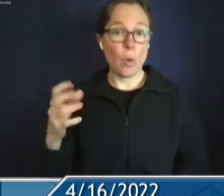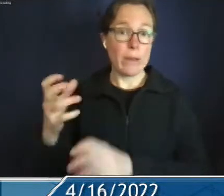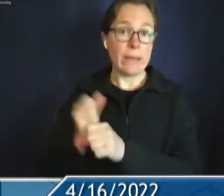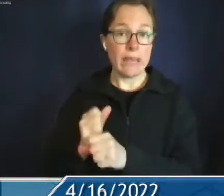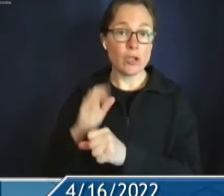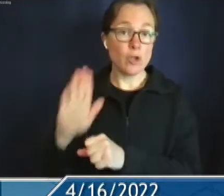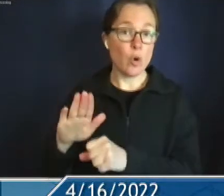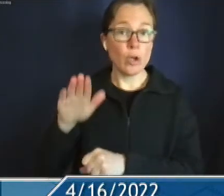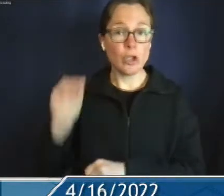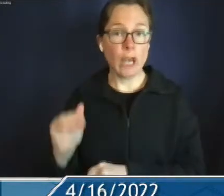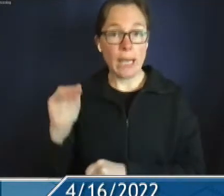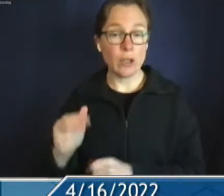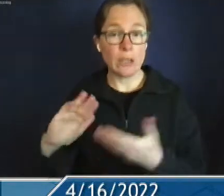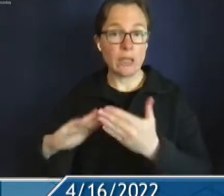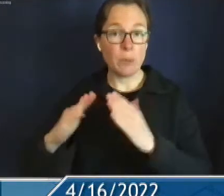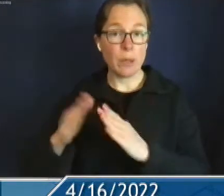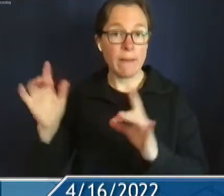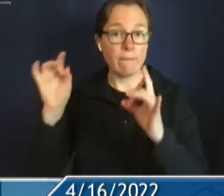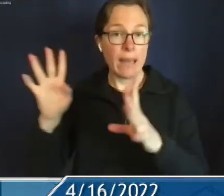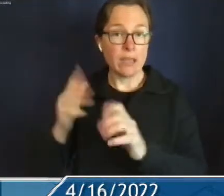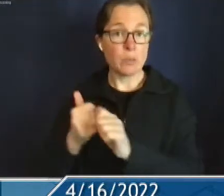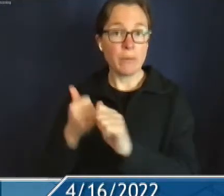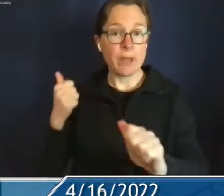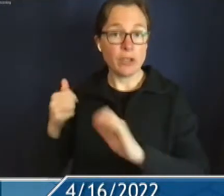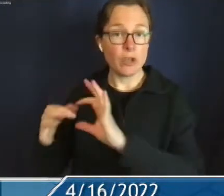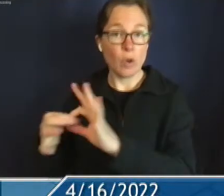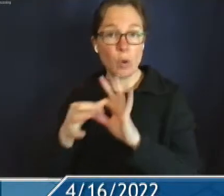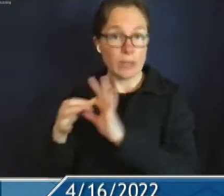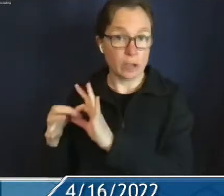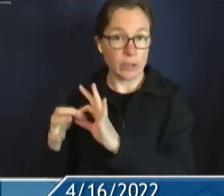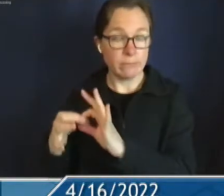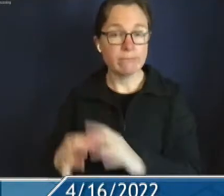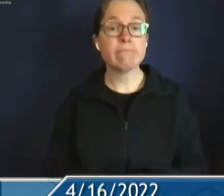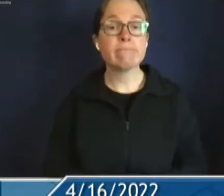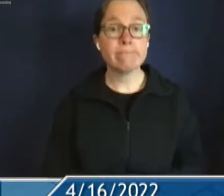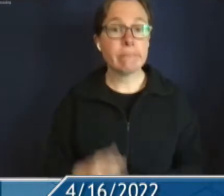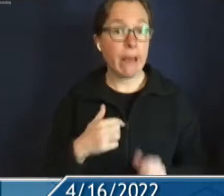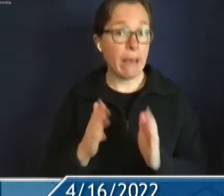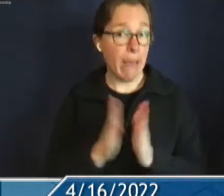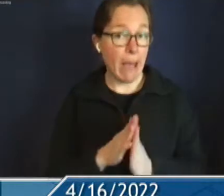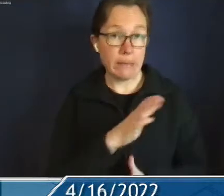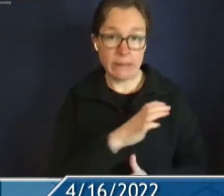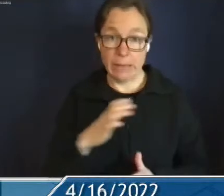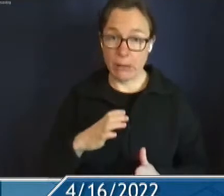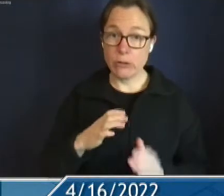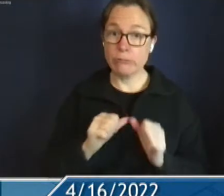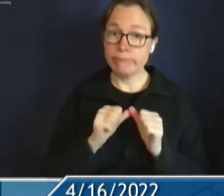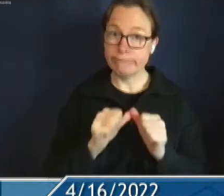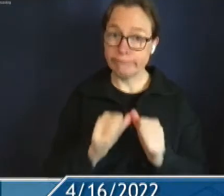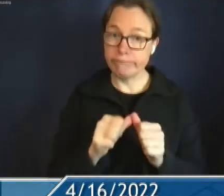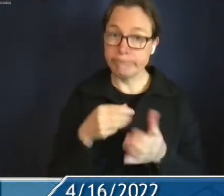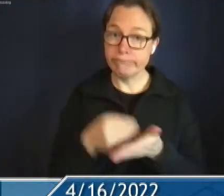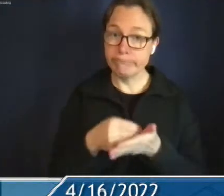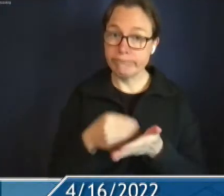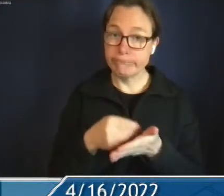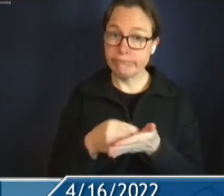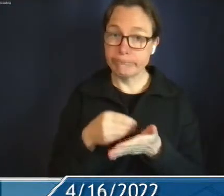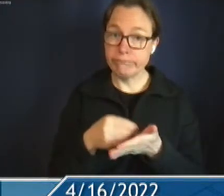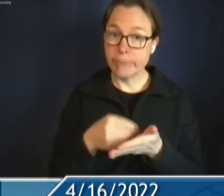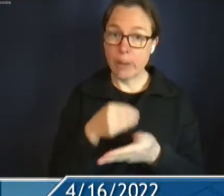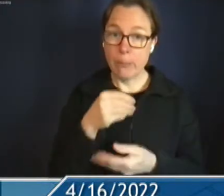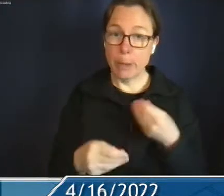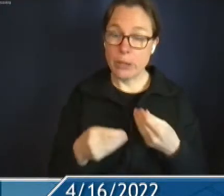Prevention Coalition, and I asked the City Council to continue the budget in the